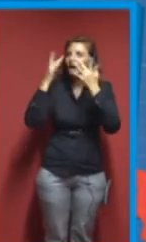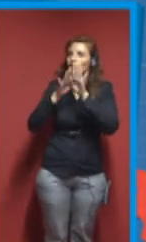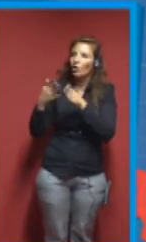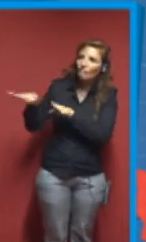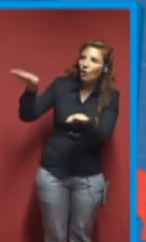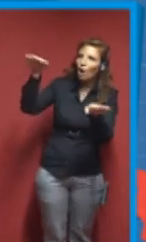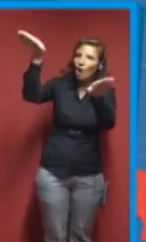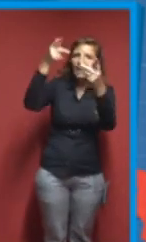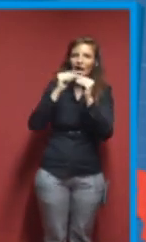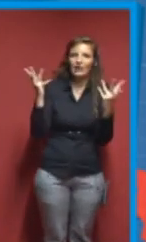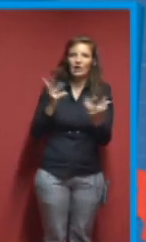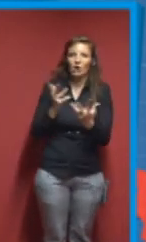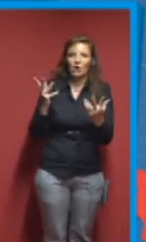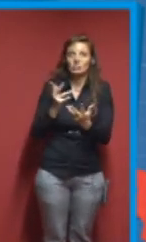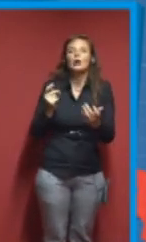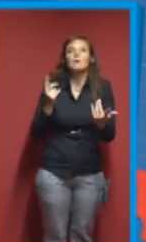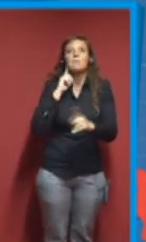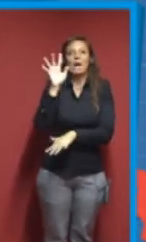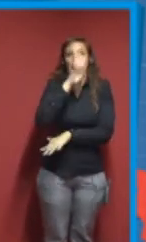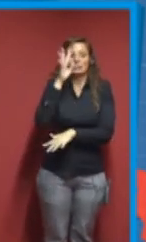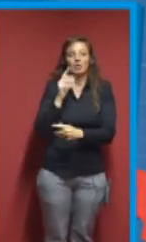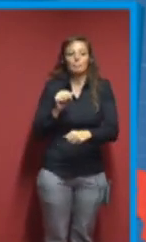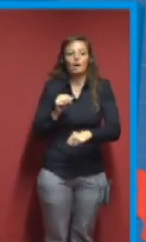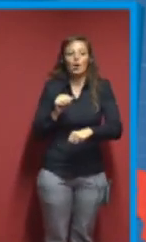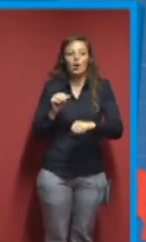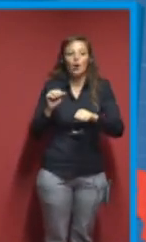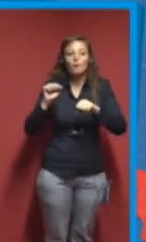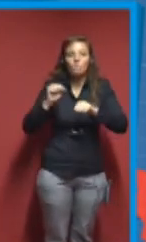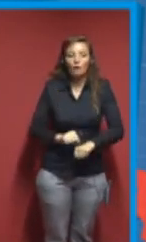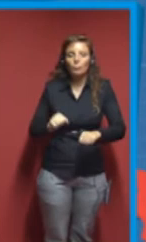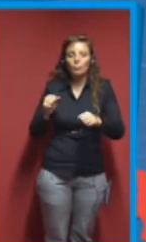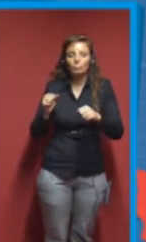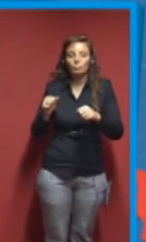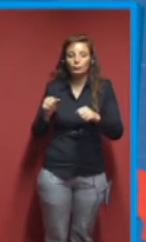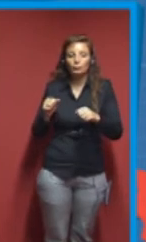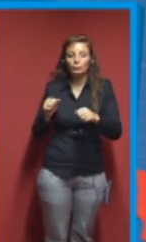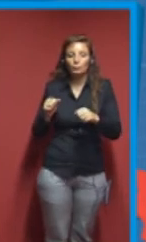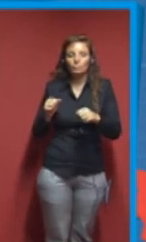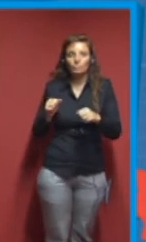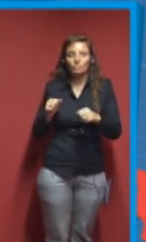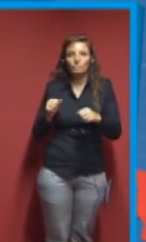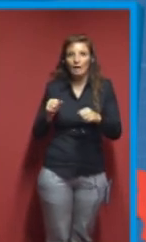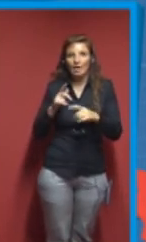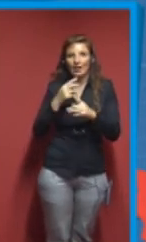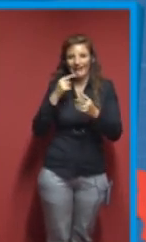They can do things like balance poles. They can throw poles and have other ones catch them.